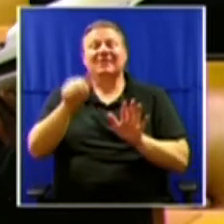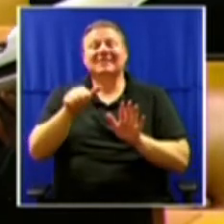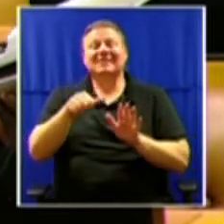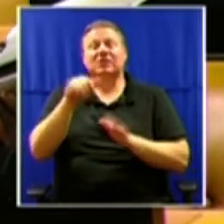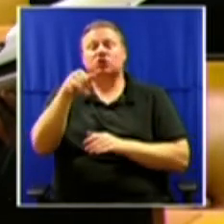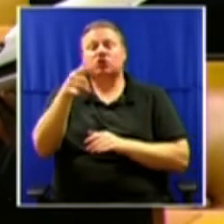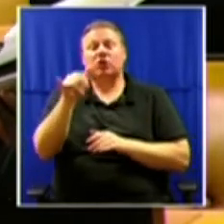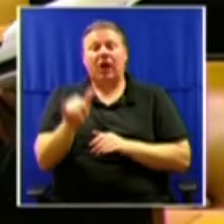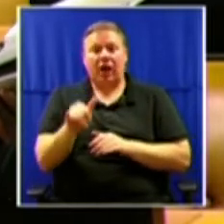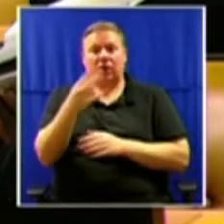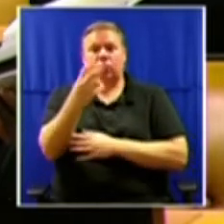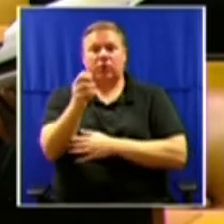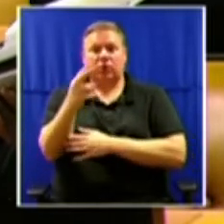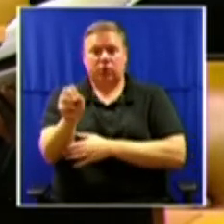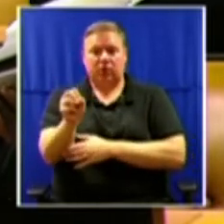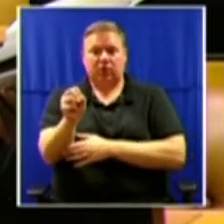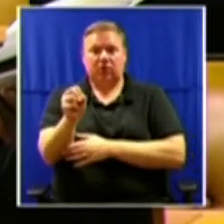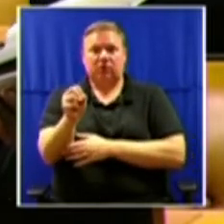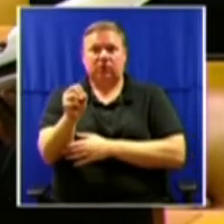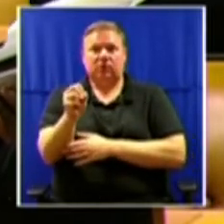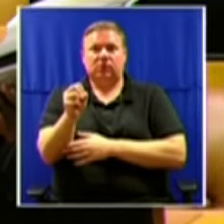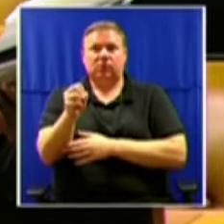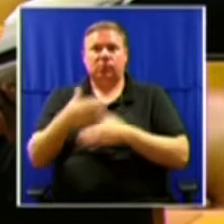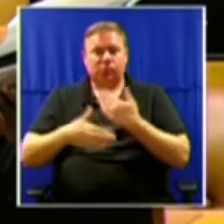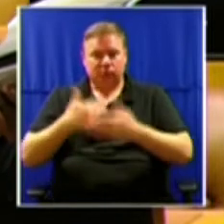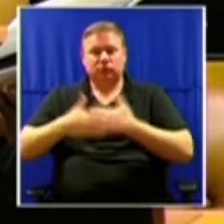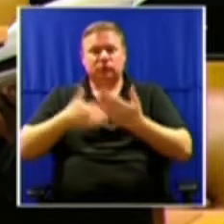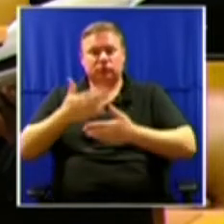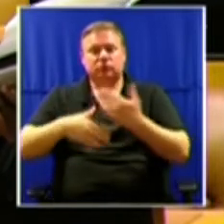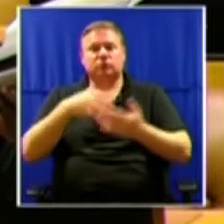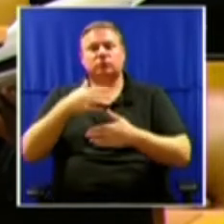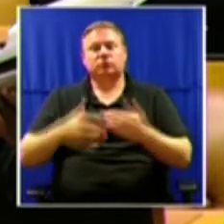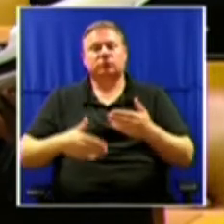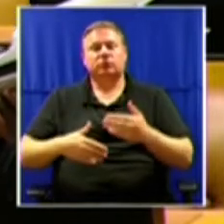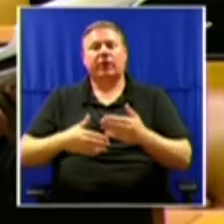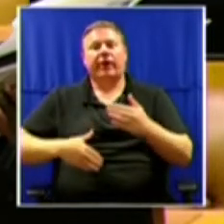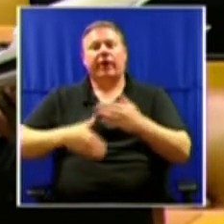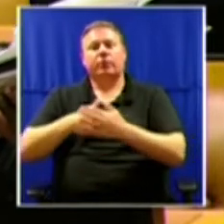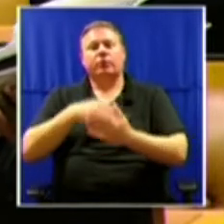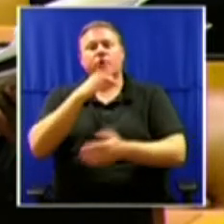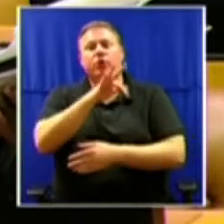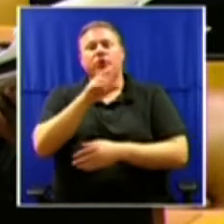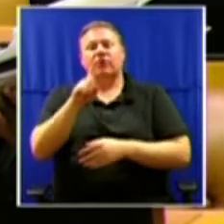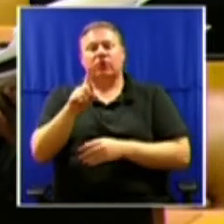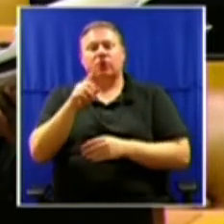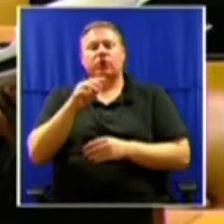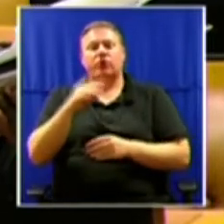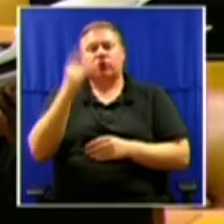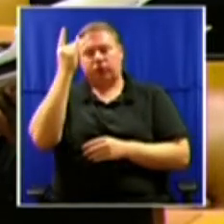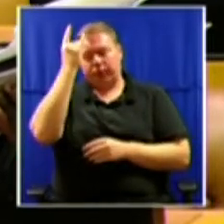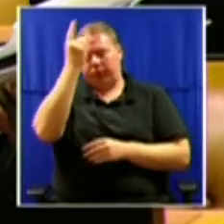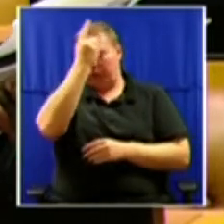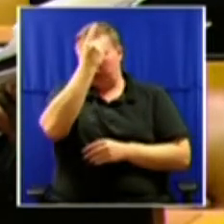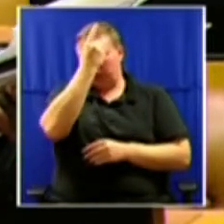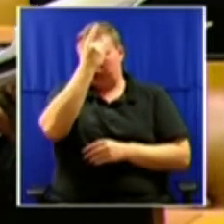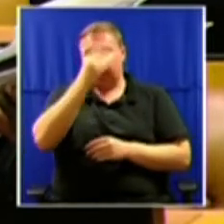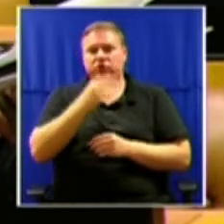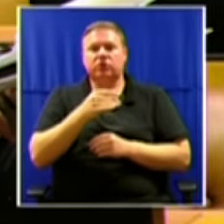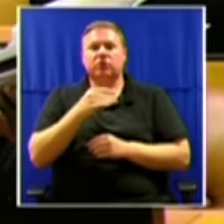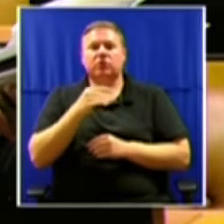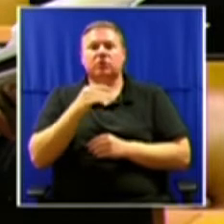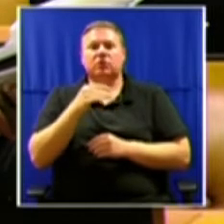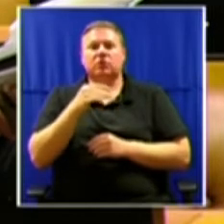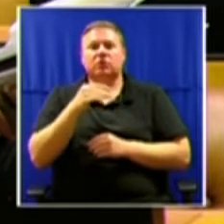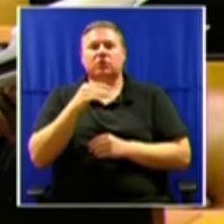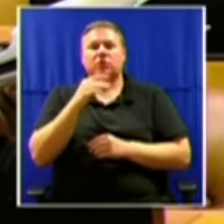and will be in place until 31st March 2021. The hotspot police stations, which include Inanda and Umlazi,